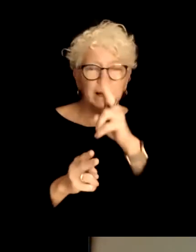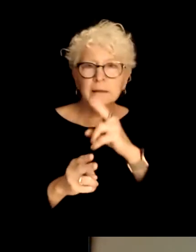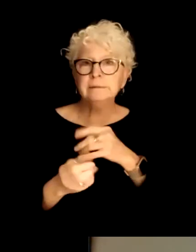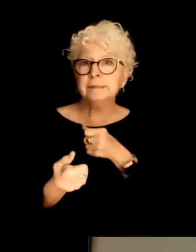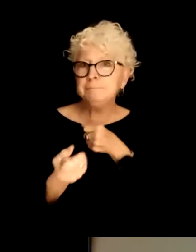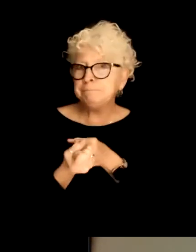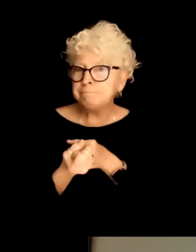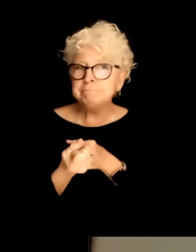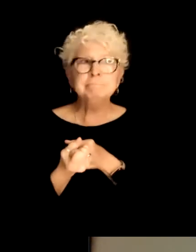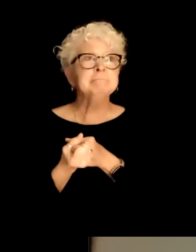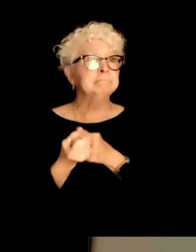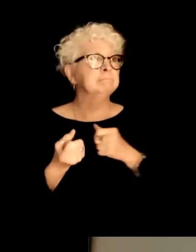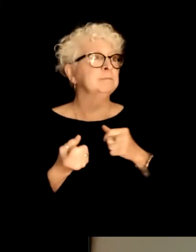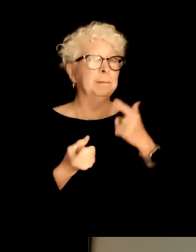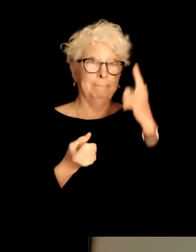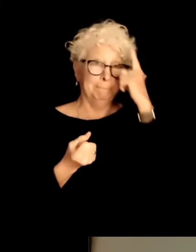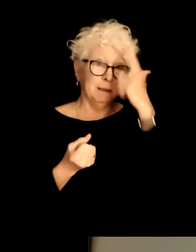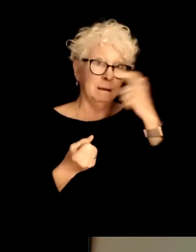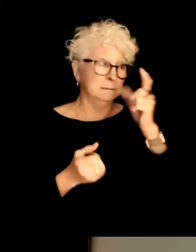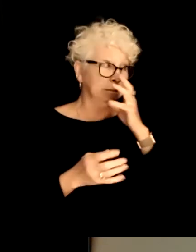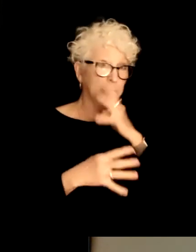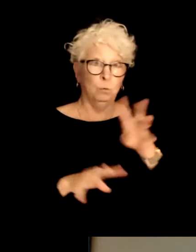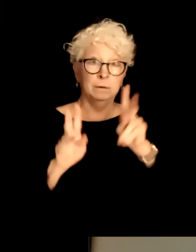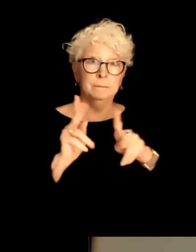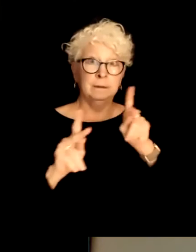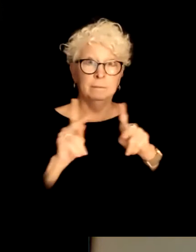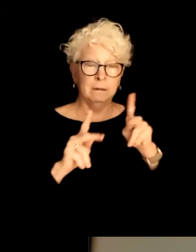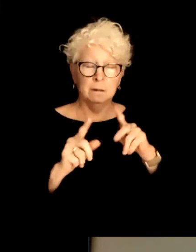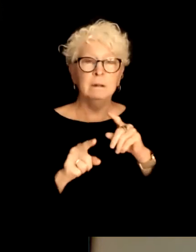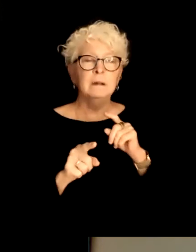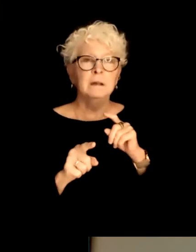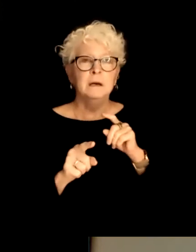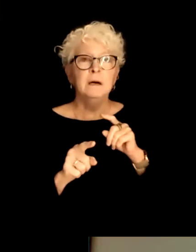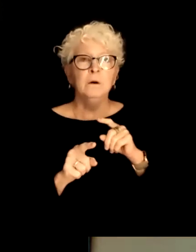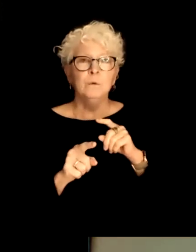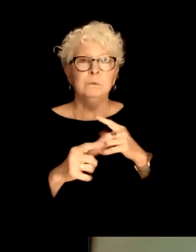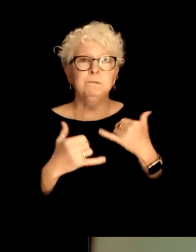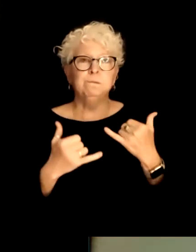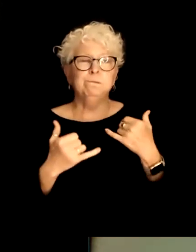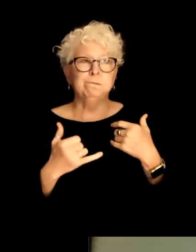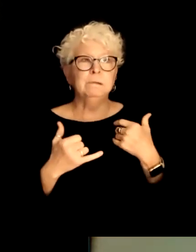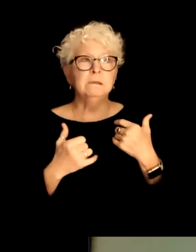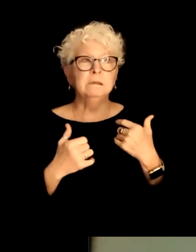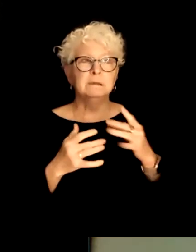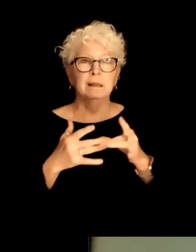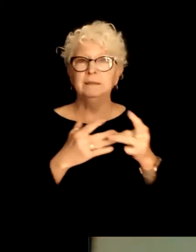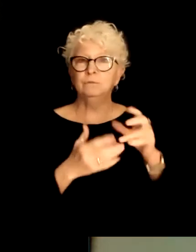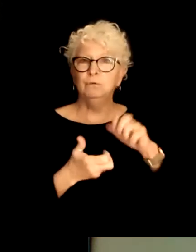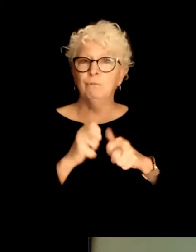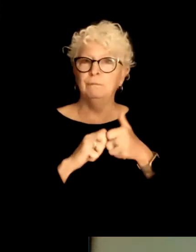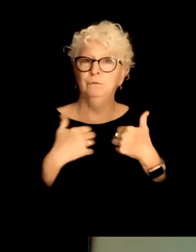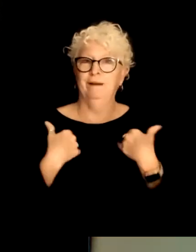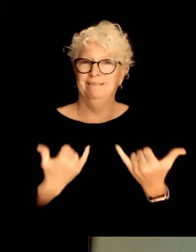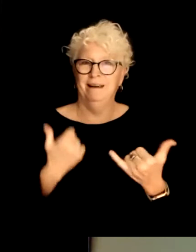now. I believe seeing so many people become ill with long COVID, which I think is a disaster that could